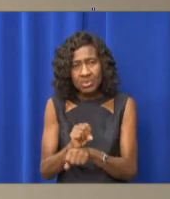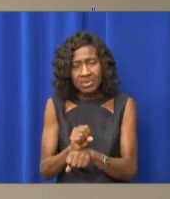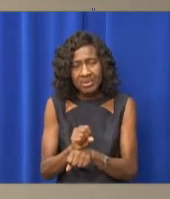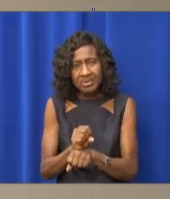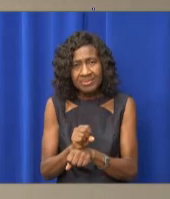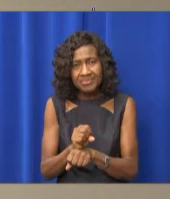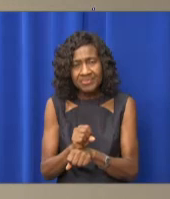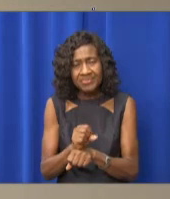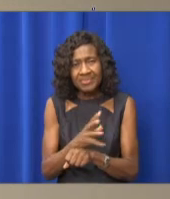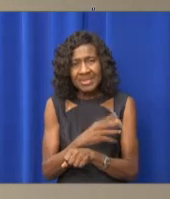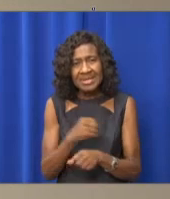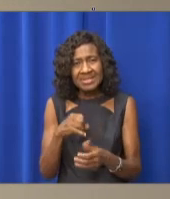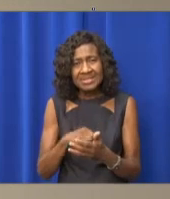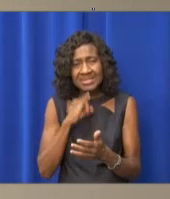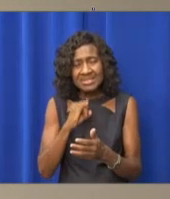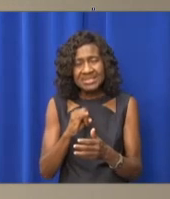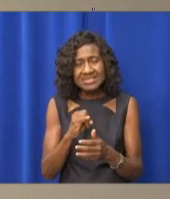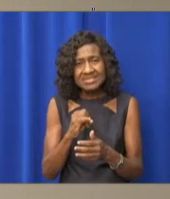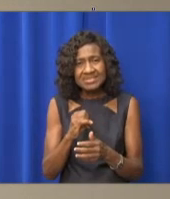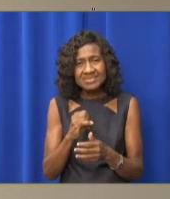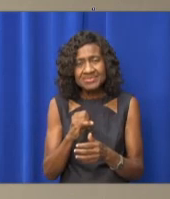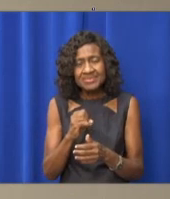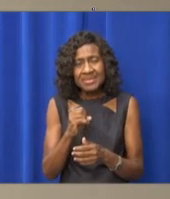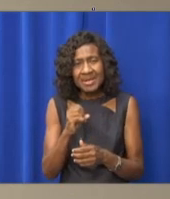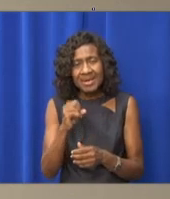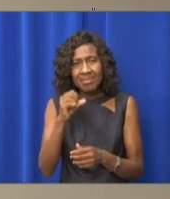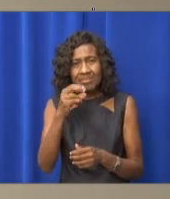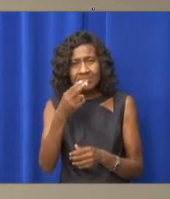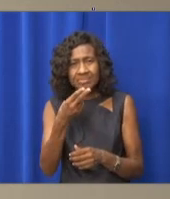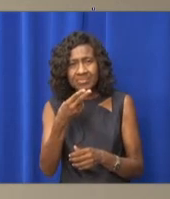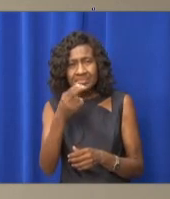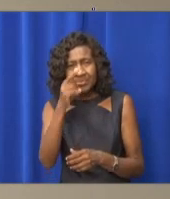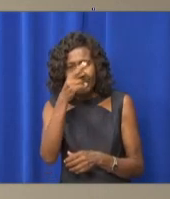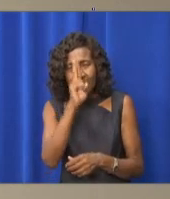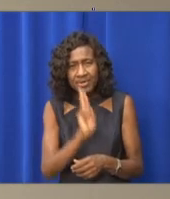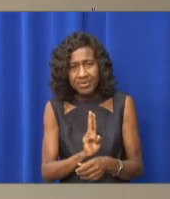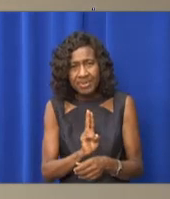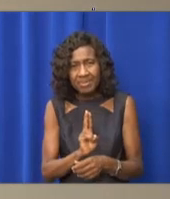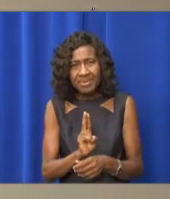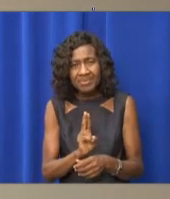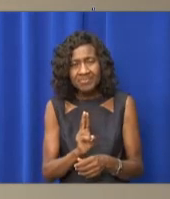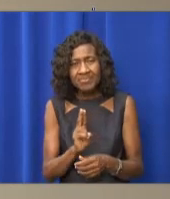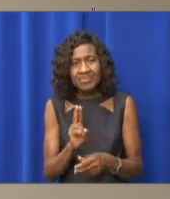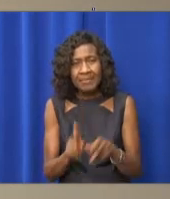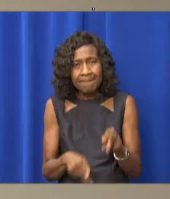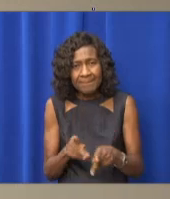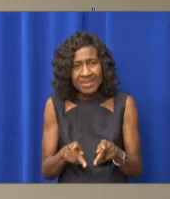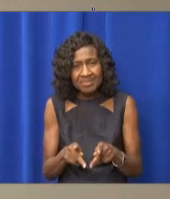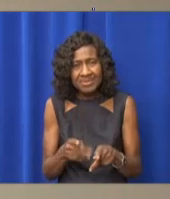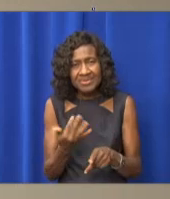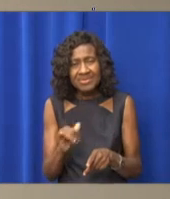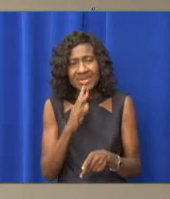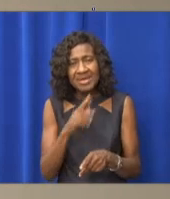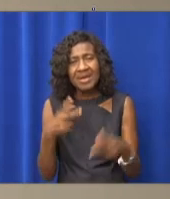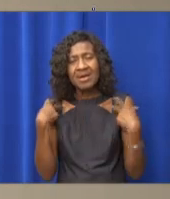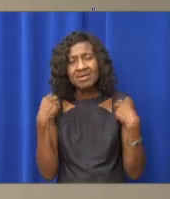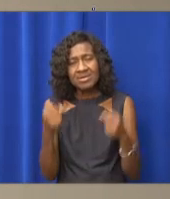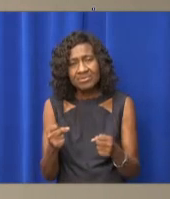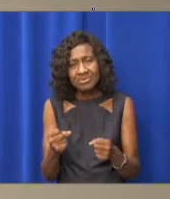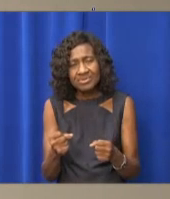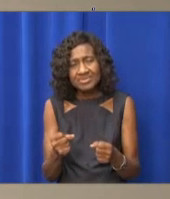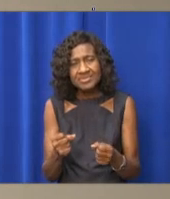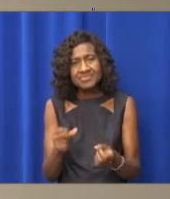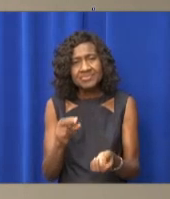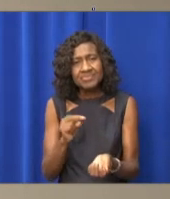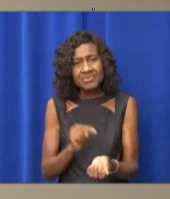and honorable profession, and those who are called to it are the heroes amongst us. The field of nursing is one